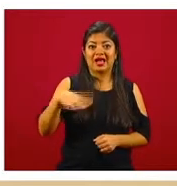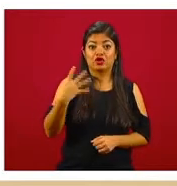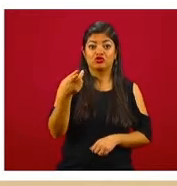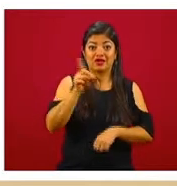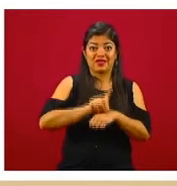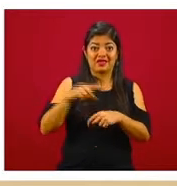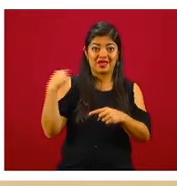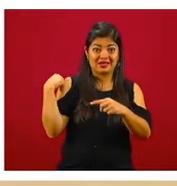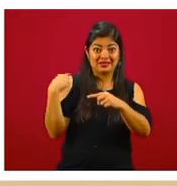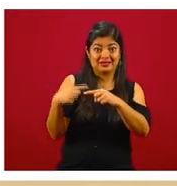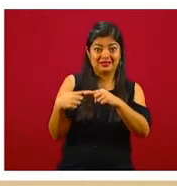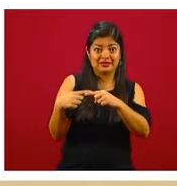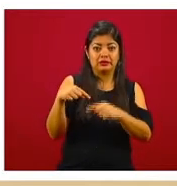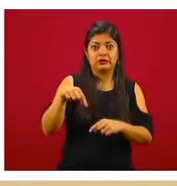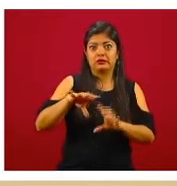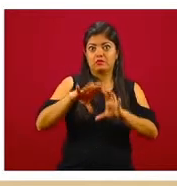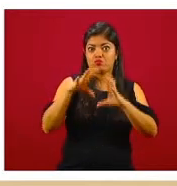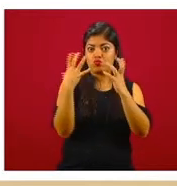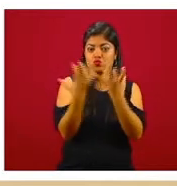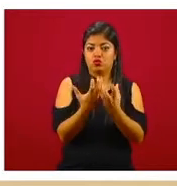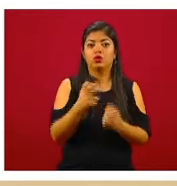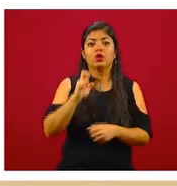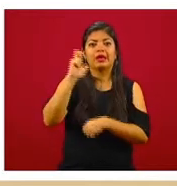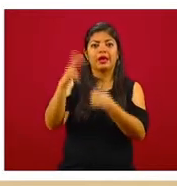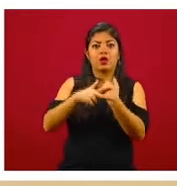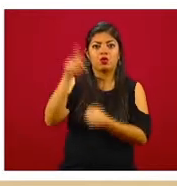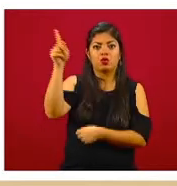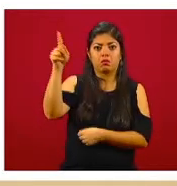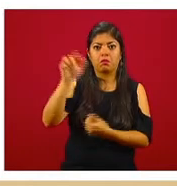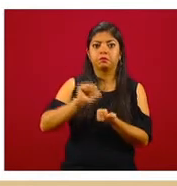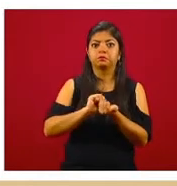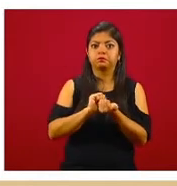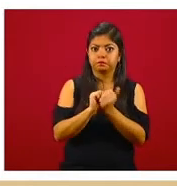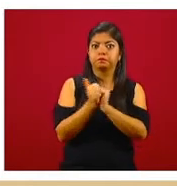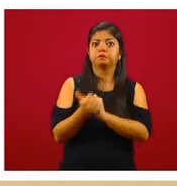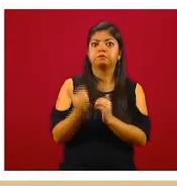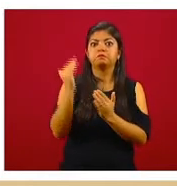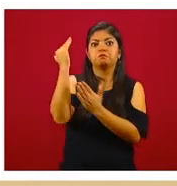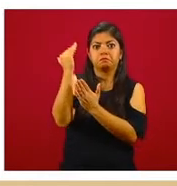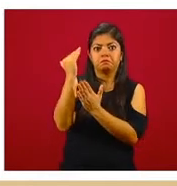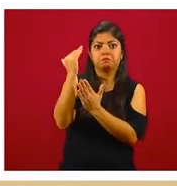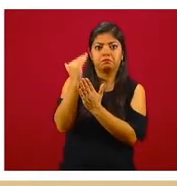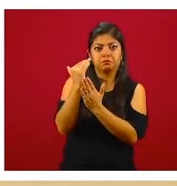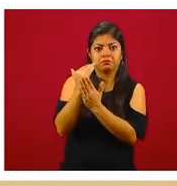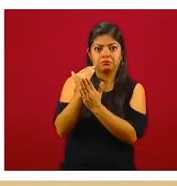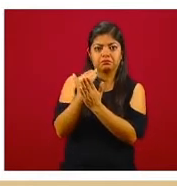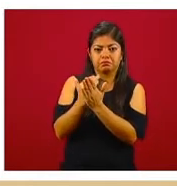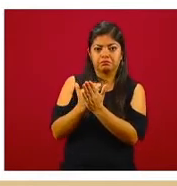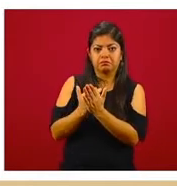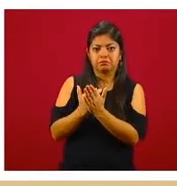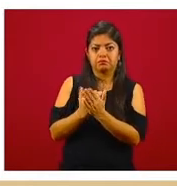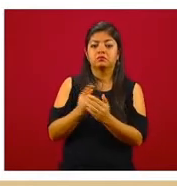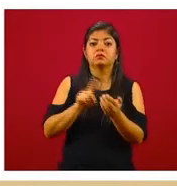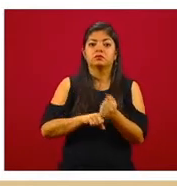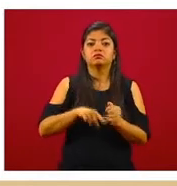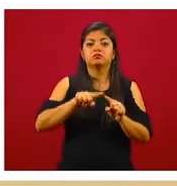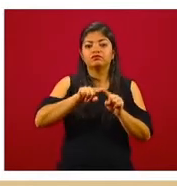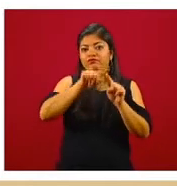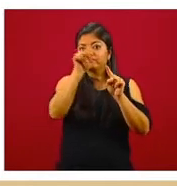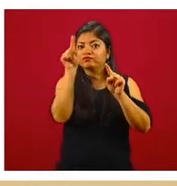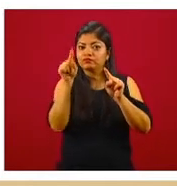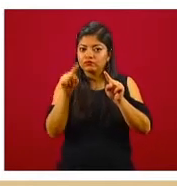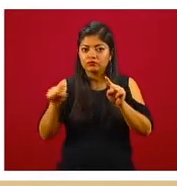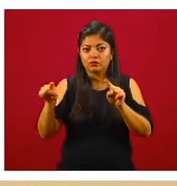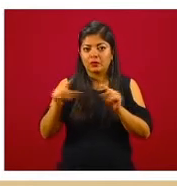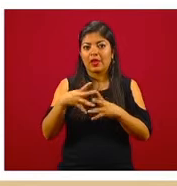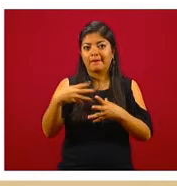en el mundo, y 54.8% of what la región happens on the past europea 14 cada days vez across the va globe, disminuyendo su and the representación European en la region medida que as las curvas it epidémicas,